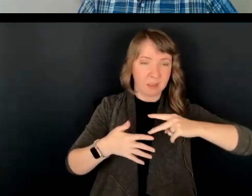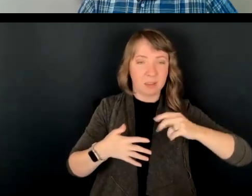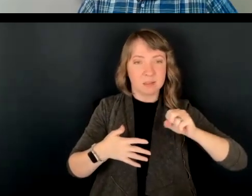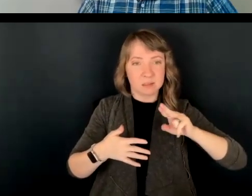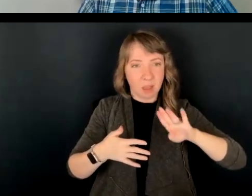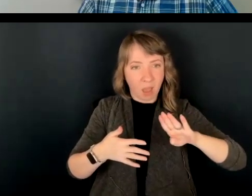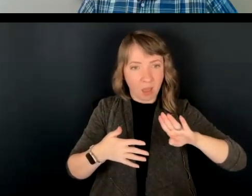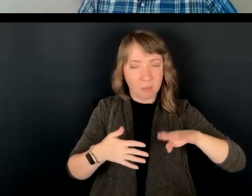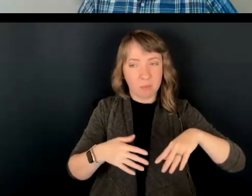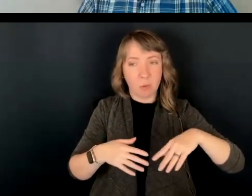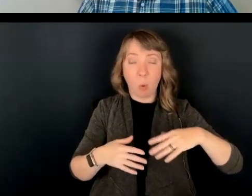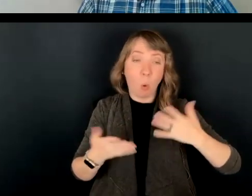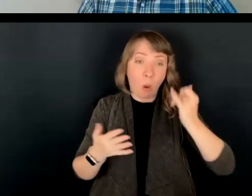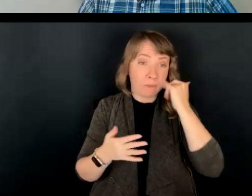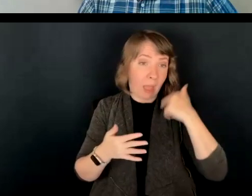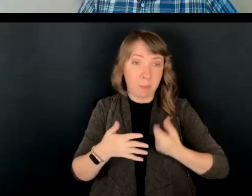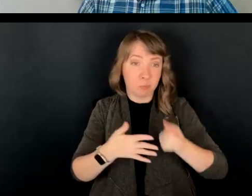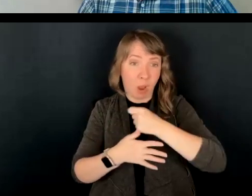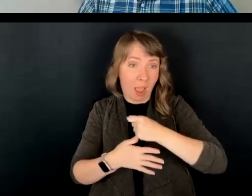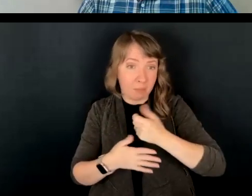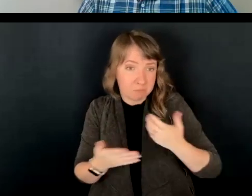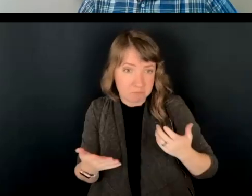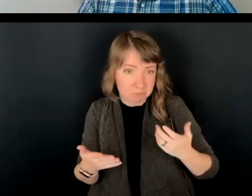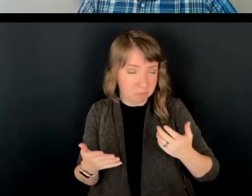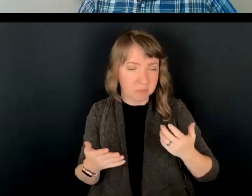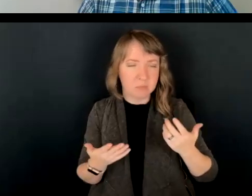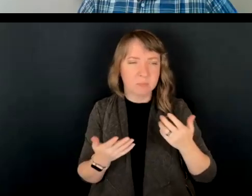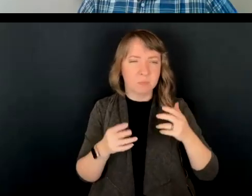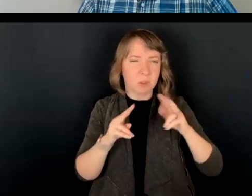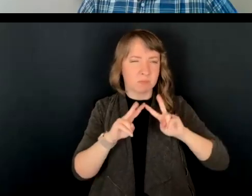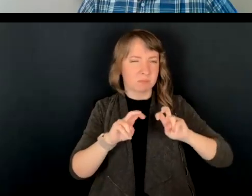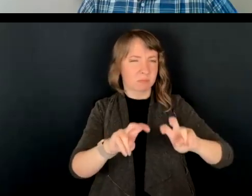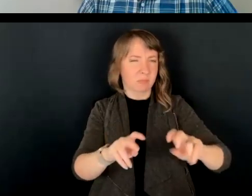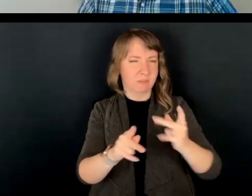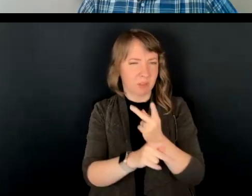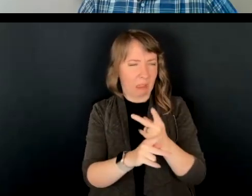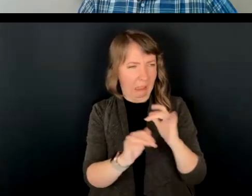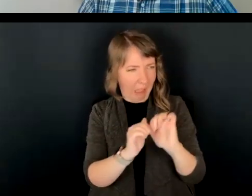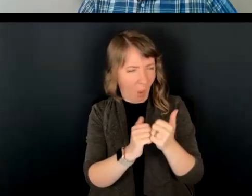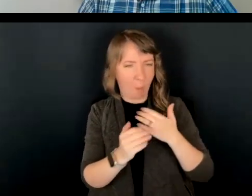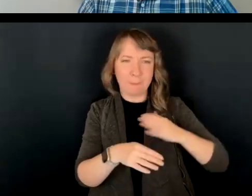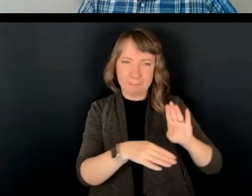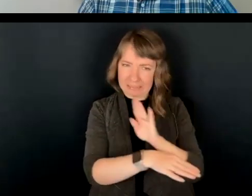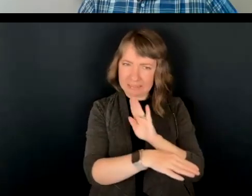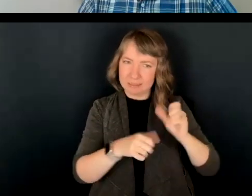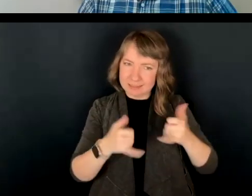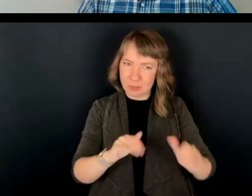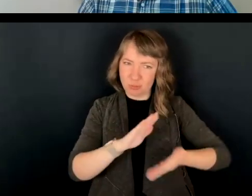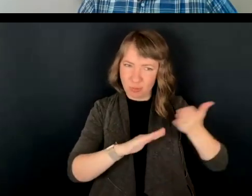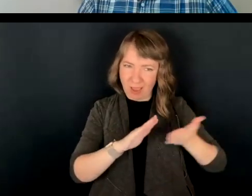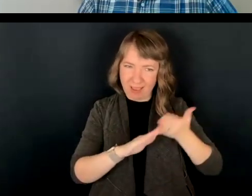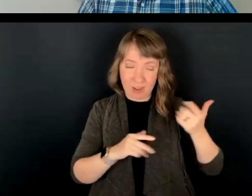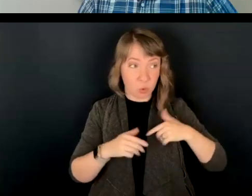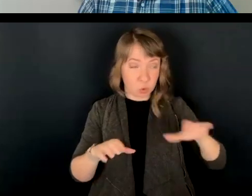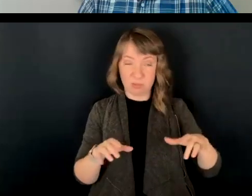yourself, exploring this as one line of how you get your business done. We're doing identical work with